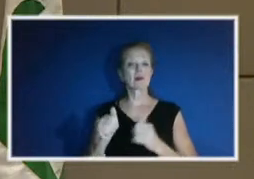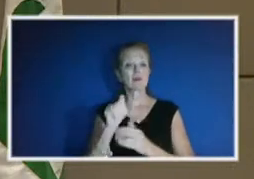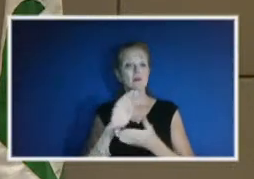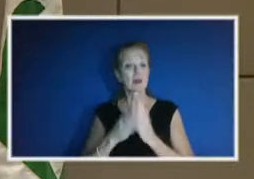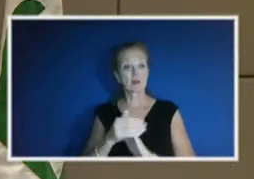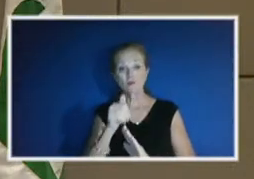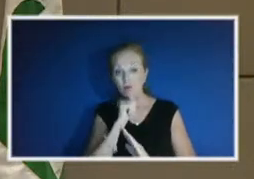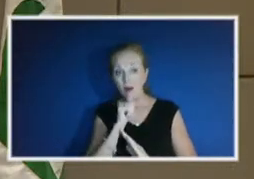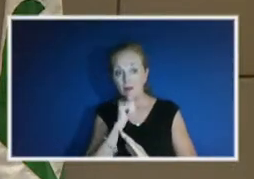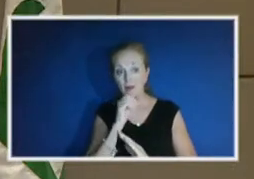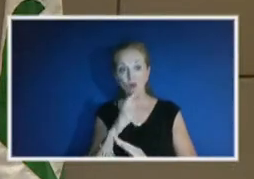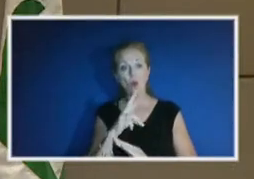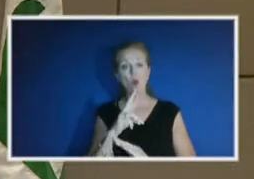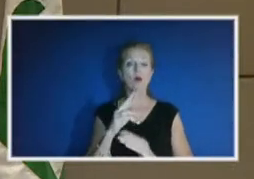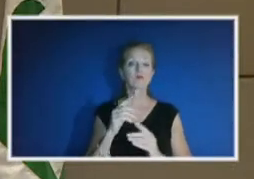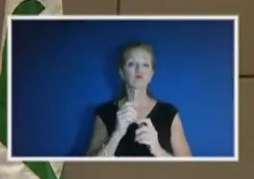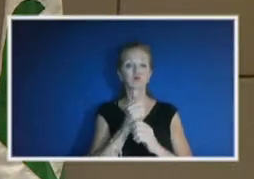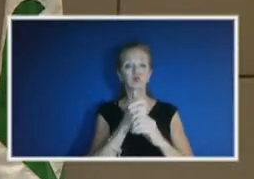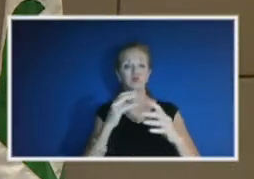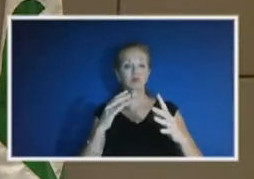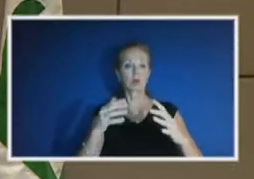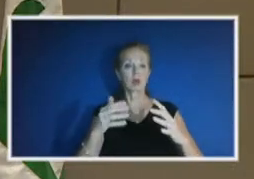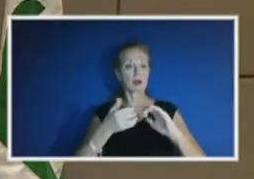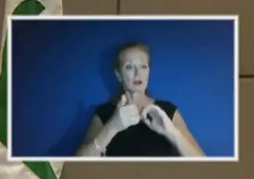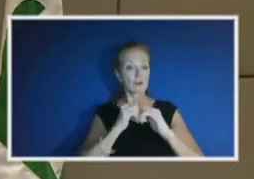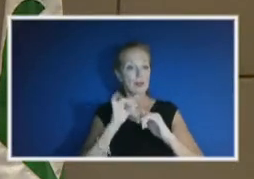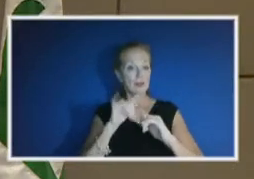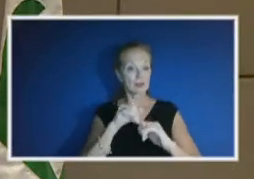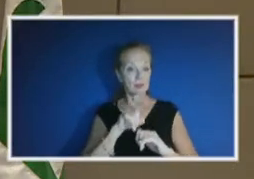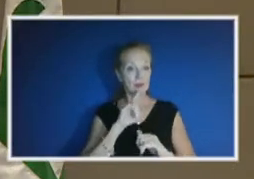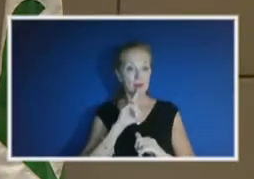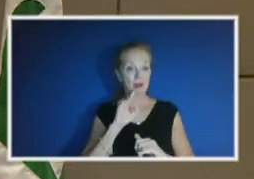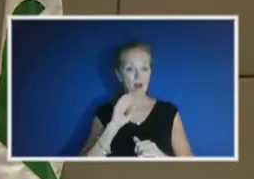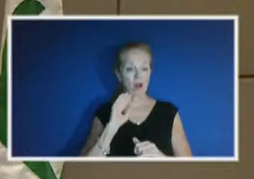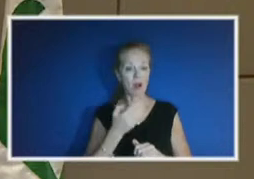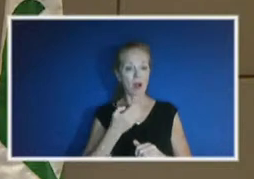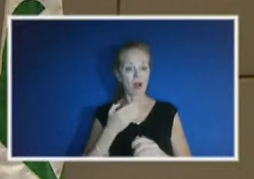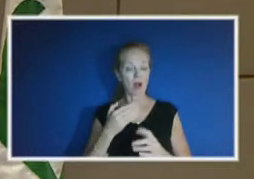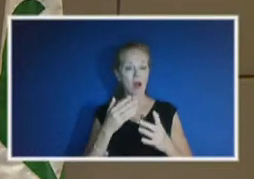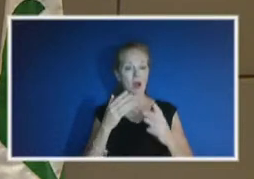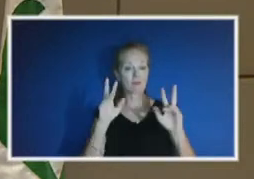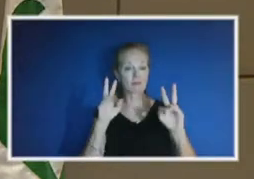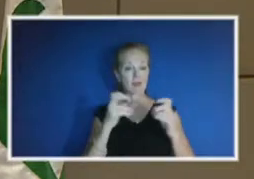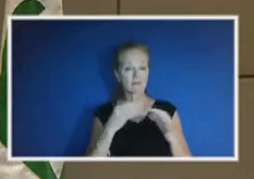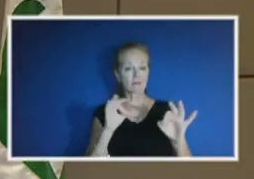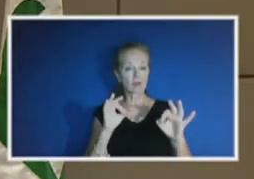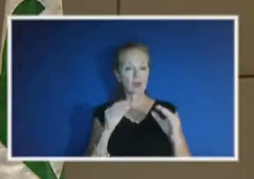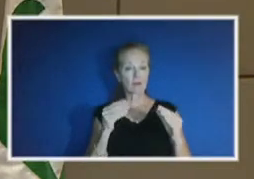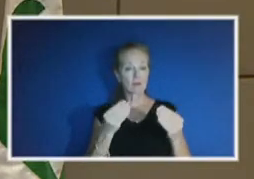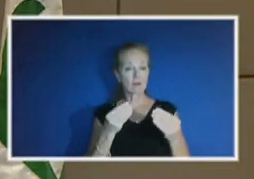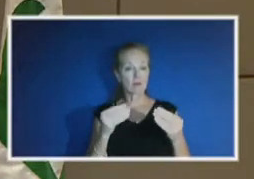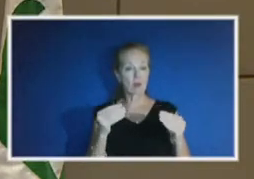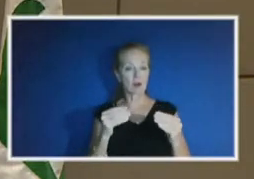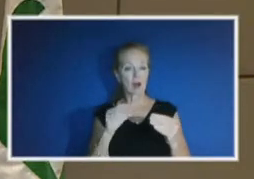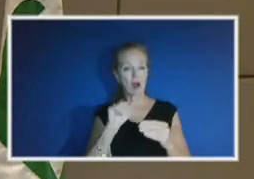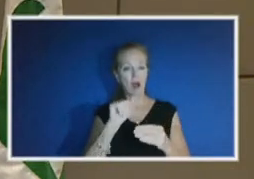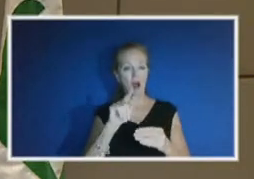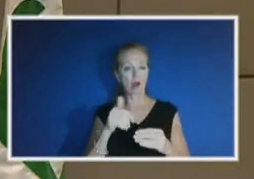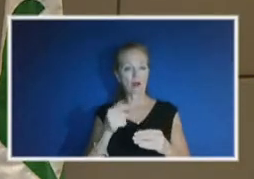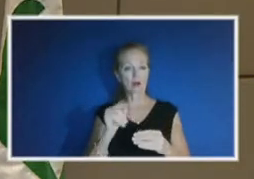term of competition, that should be our free market audit of the